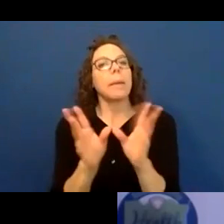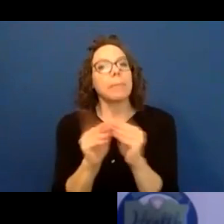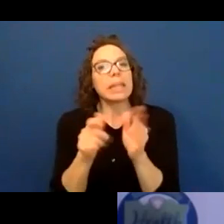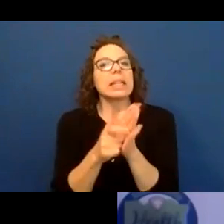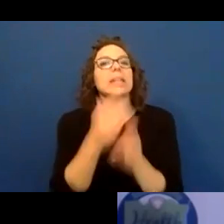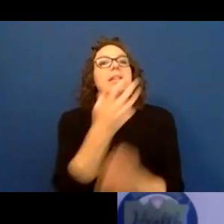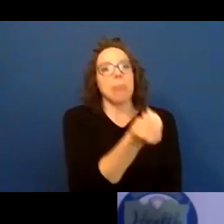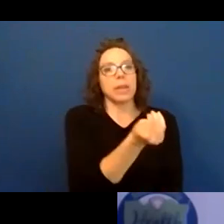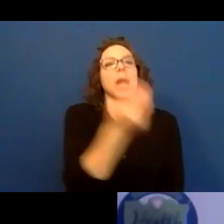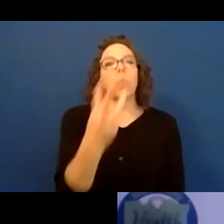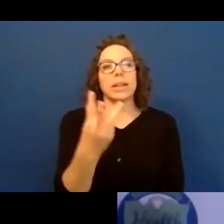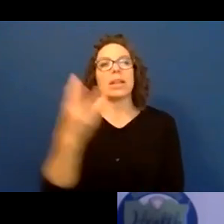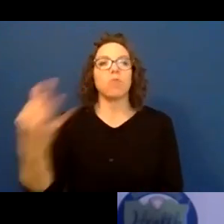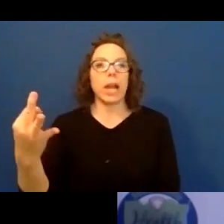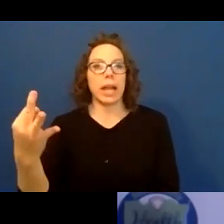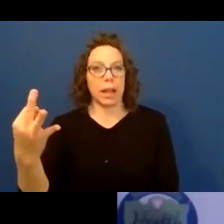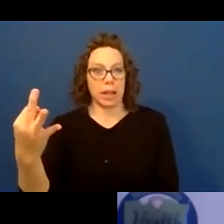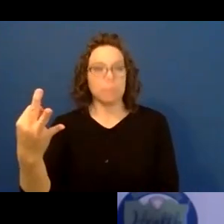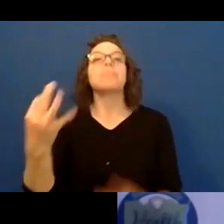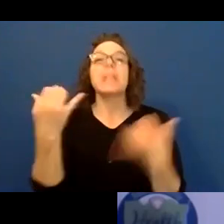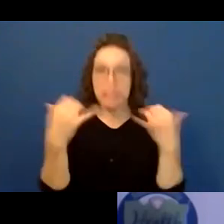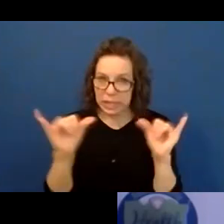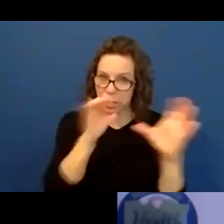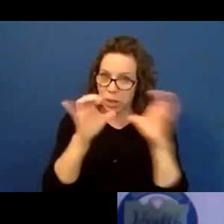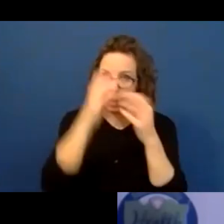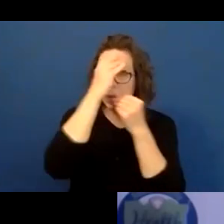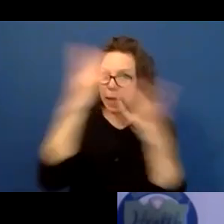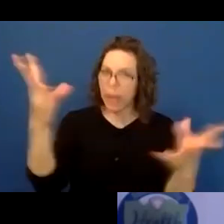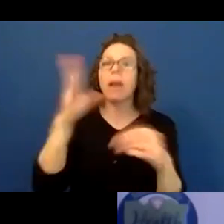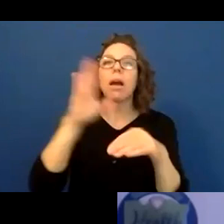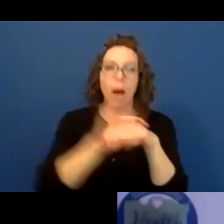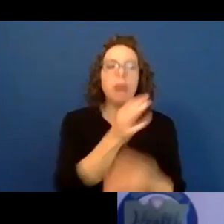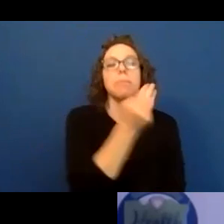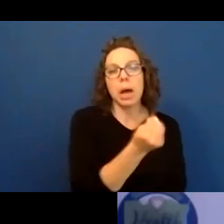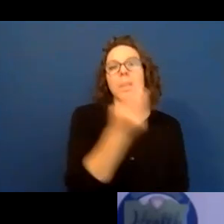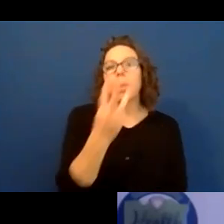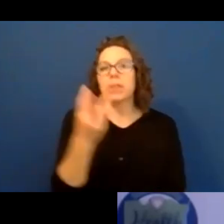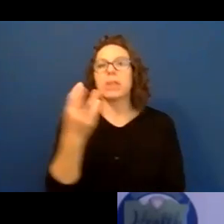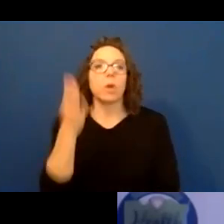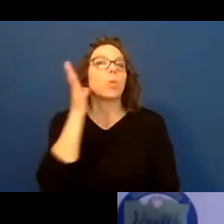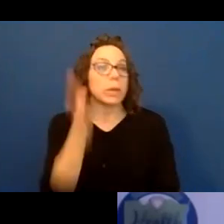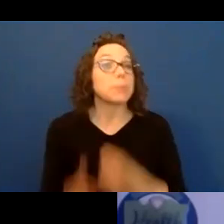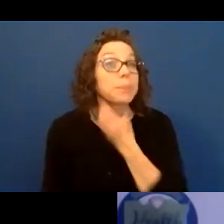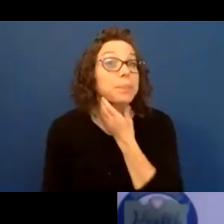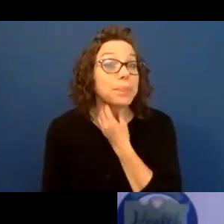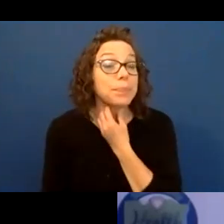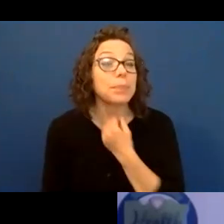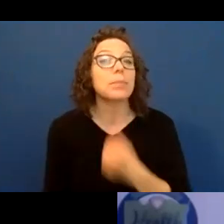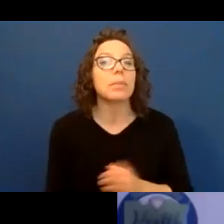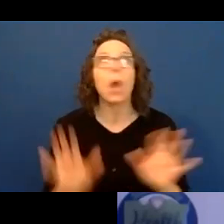Monday, Wednesdays, and Fridays. We'll still be able to communicate the important information as well as the needs, and